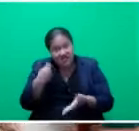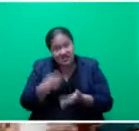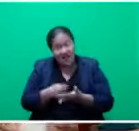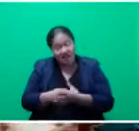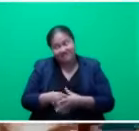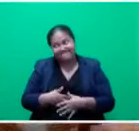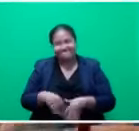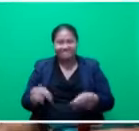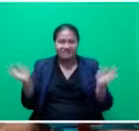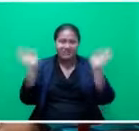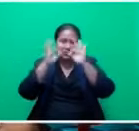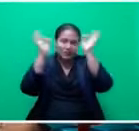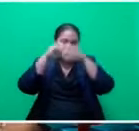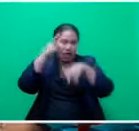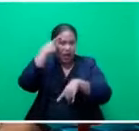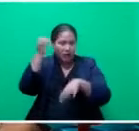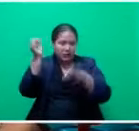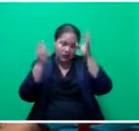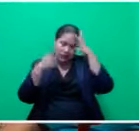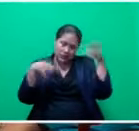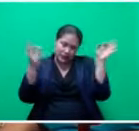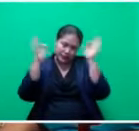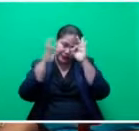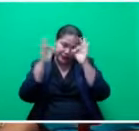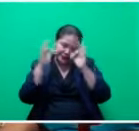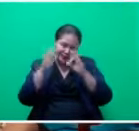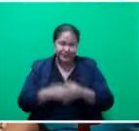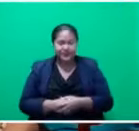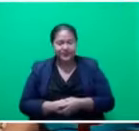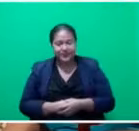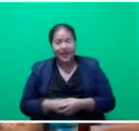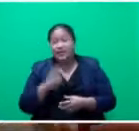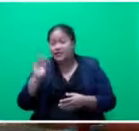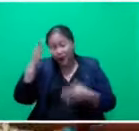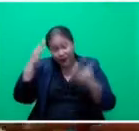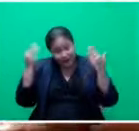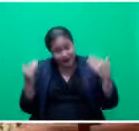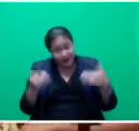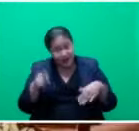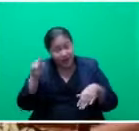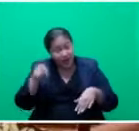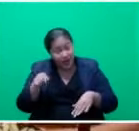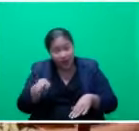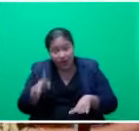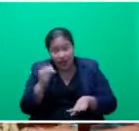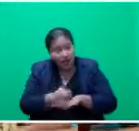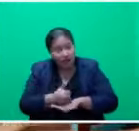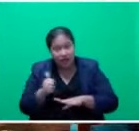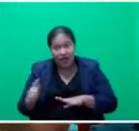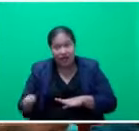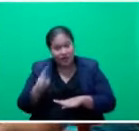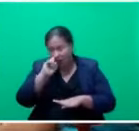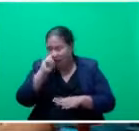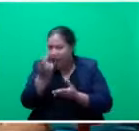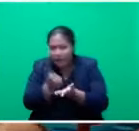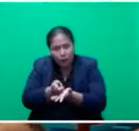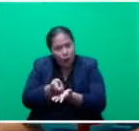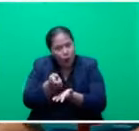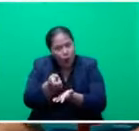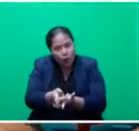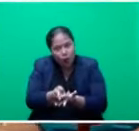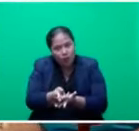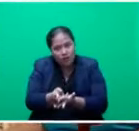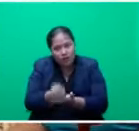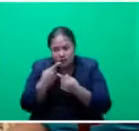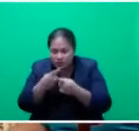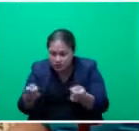well. Mr. Speaker, this government cannot be honest with the people. It